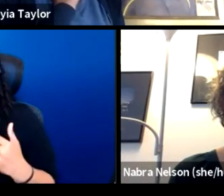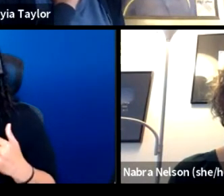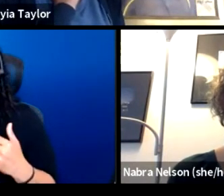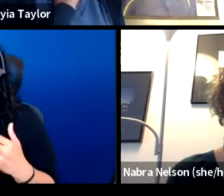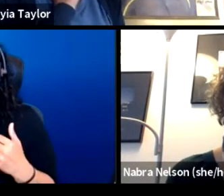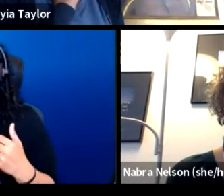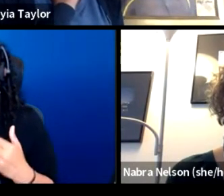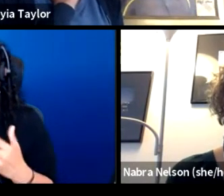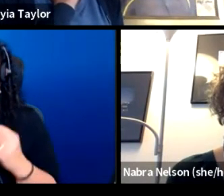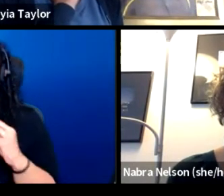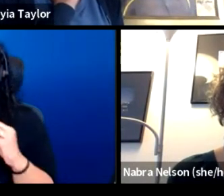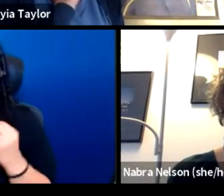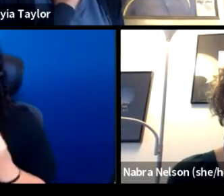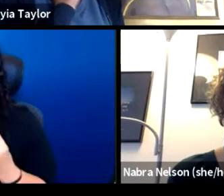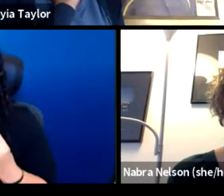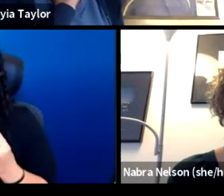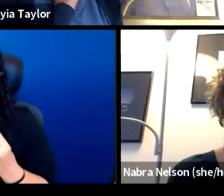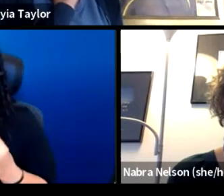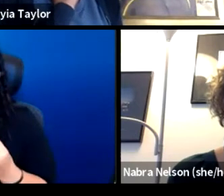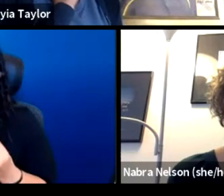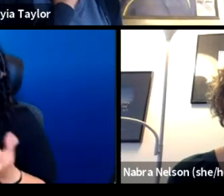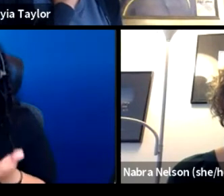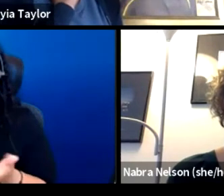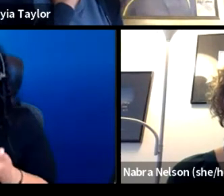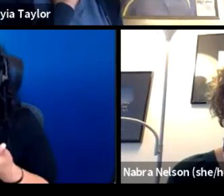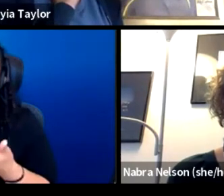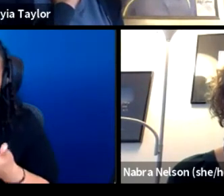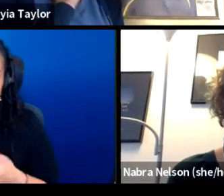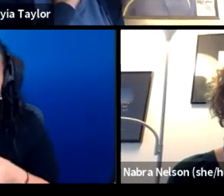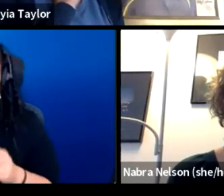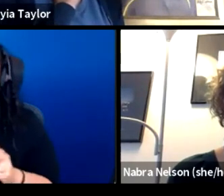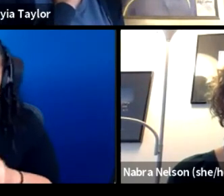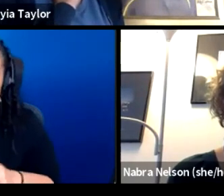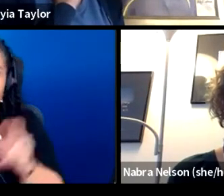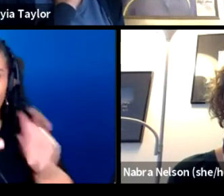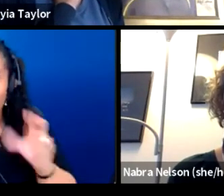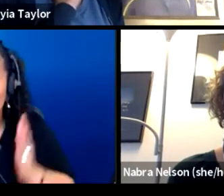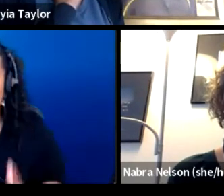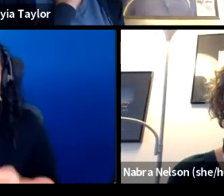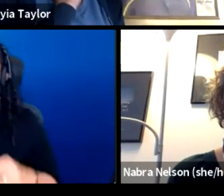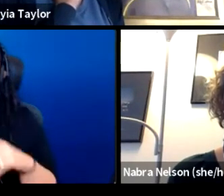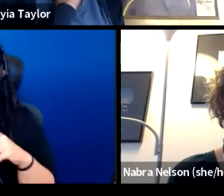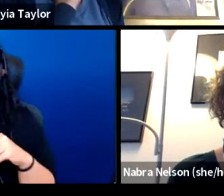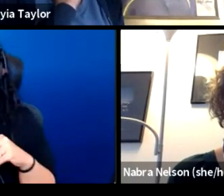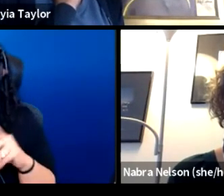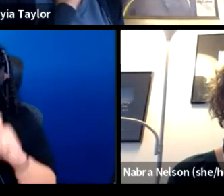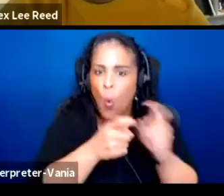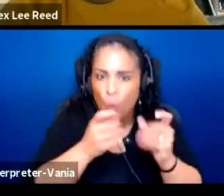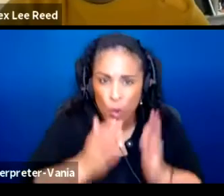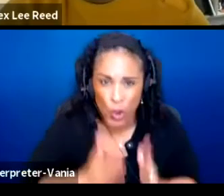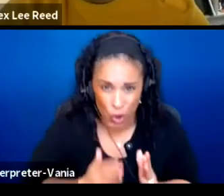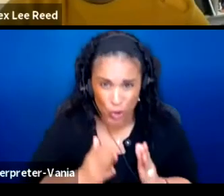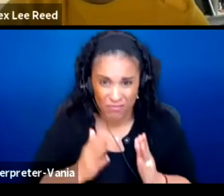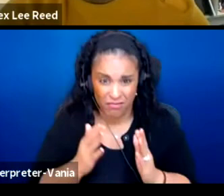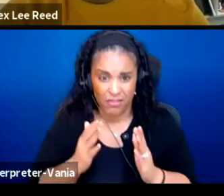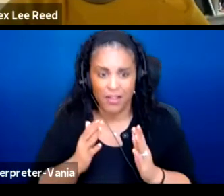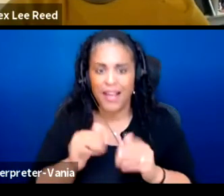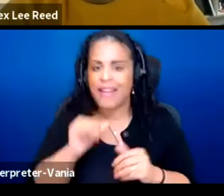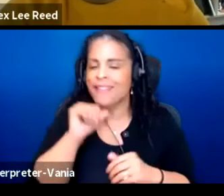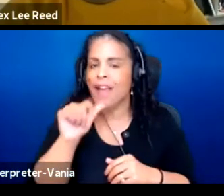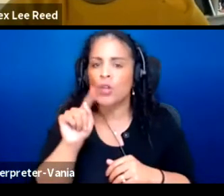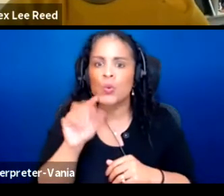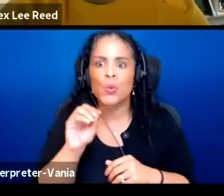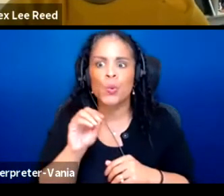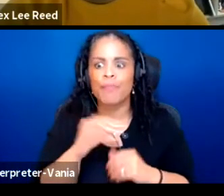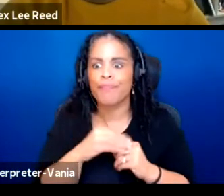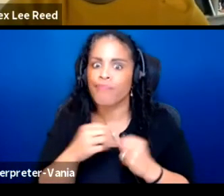by white organizations that, you know, funders and donors and stuff like that? We want them to support, not to reinforce